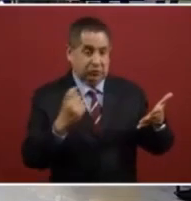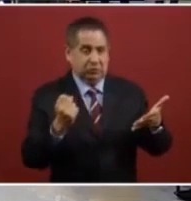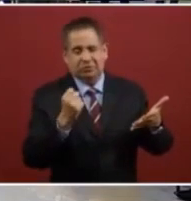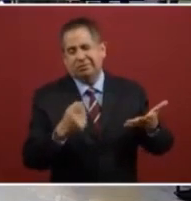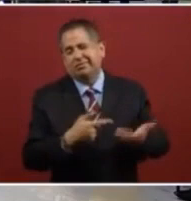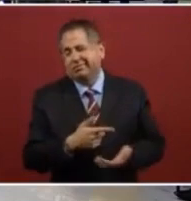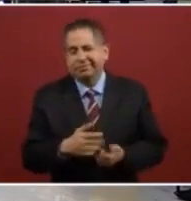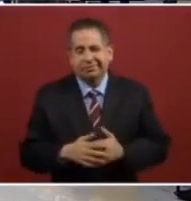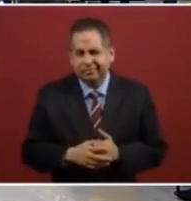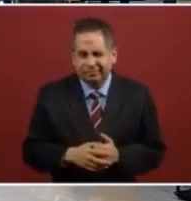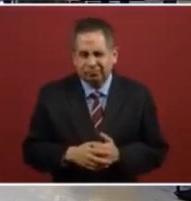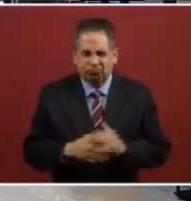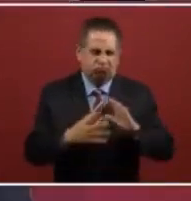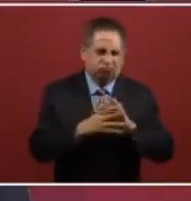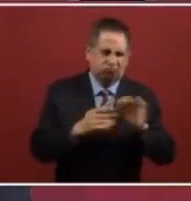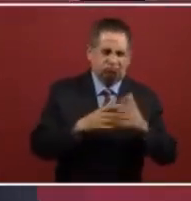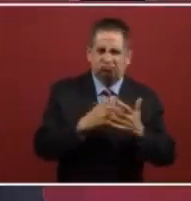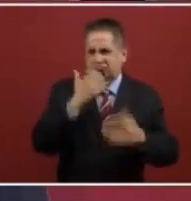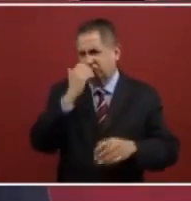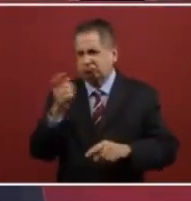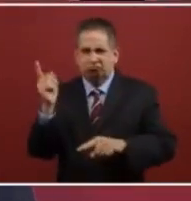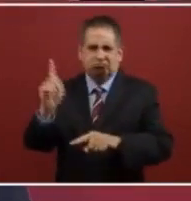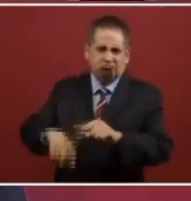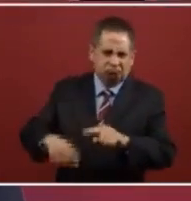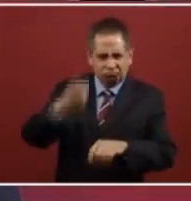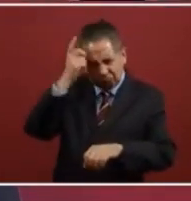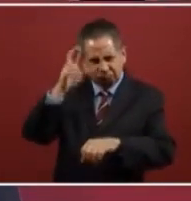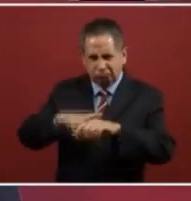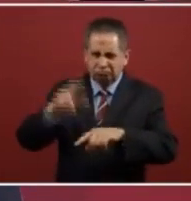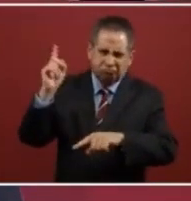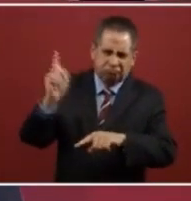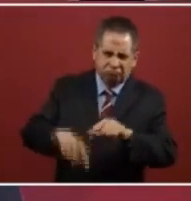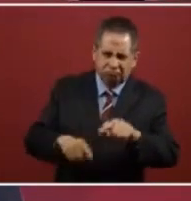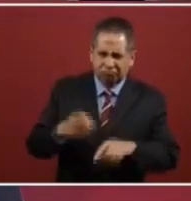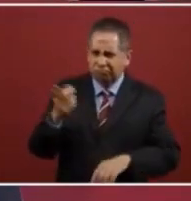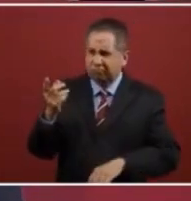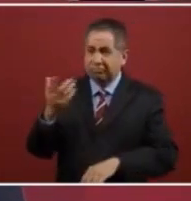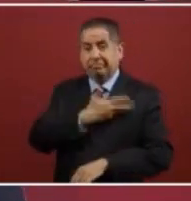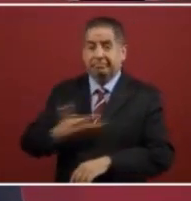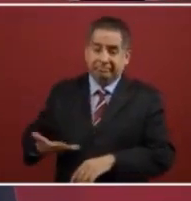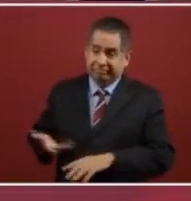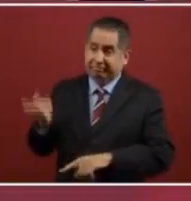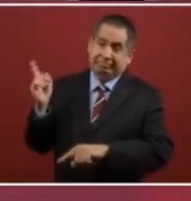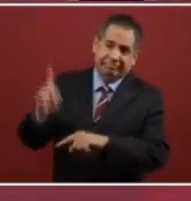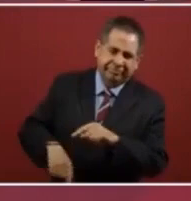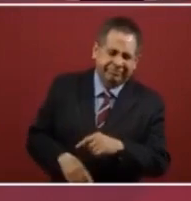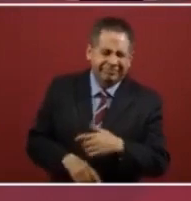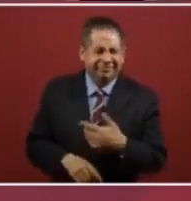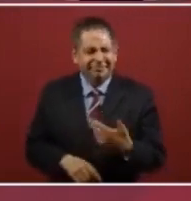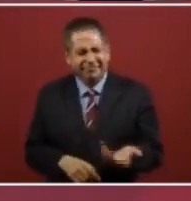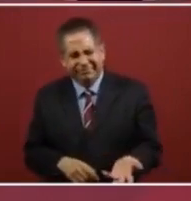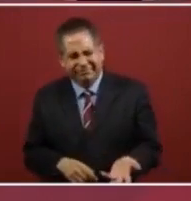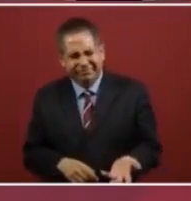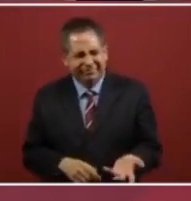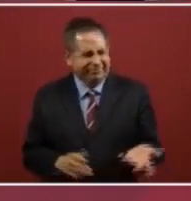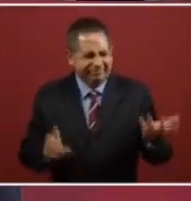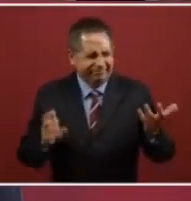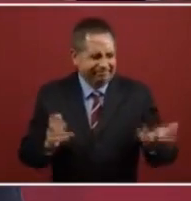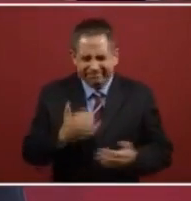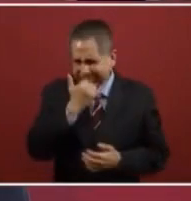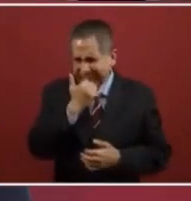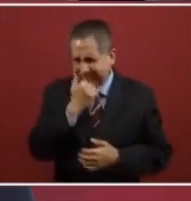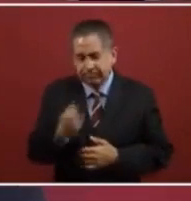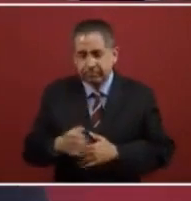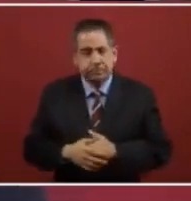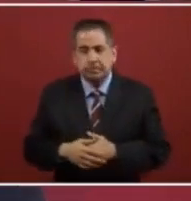y están ya pidiendo la renuncia del presidente. It's just like Este, like pero